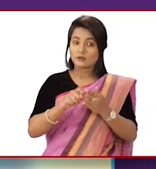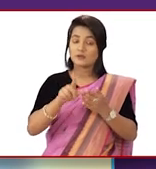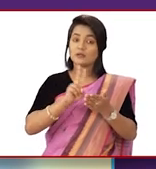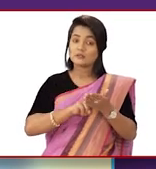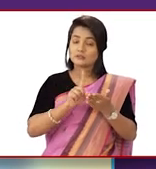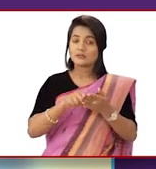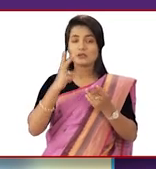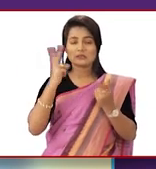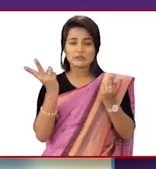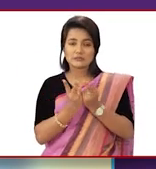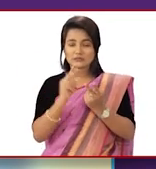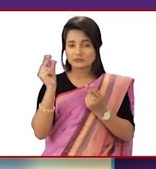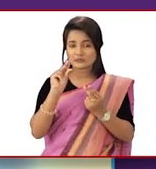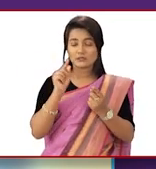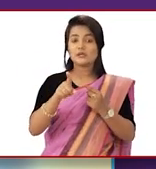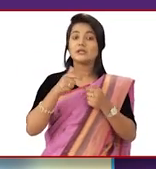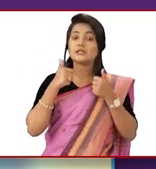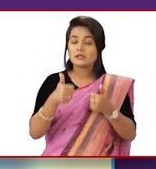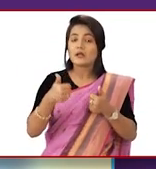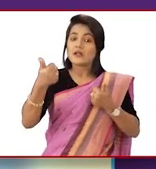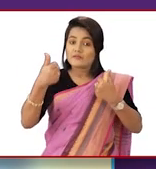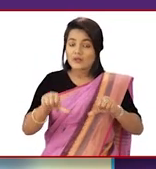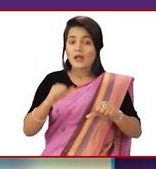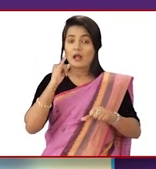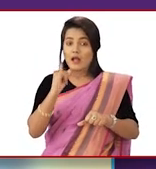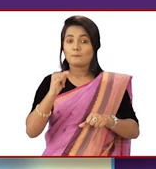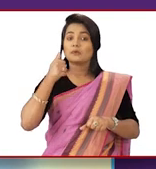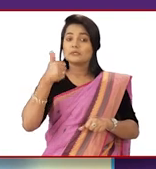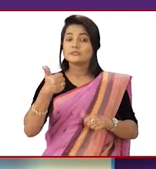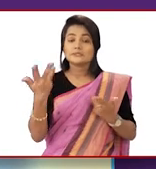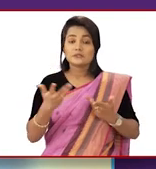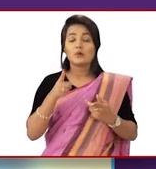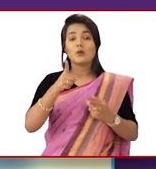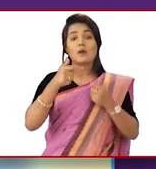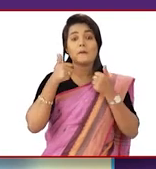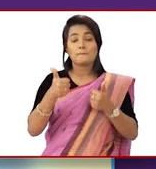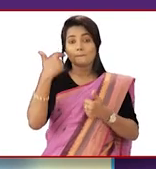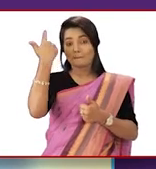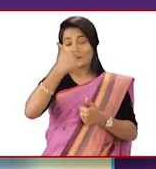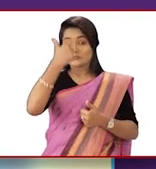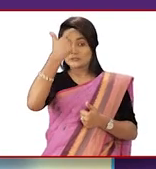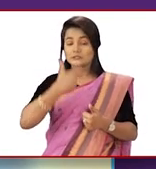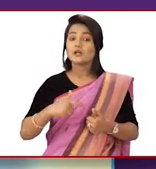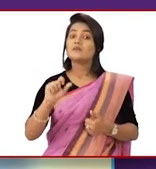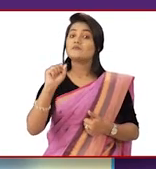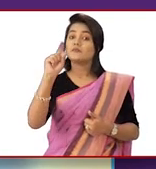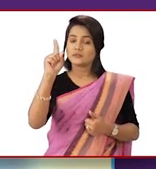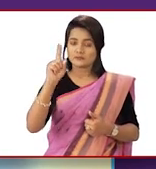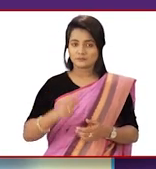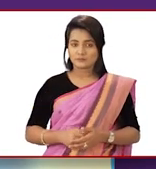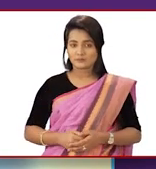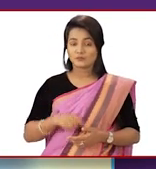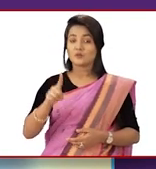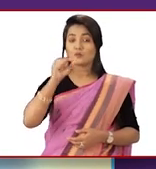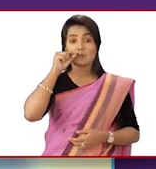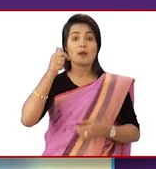important example of what is right, what is wrong. What is a good human being is first, then good